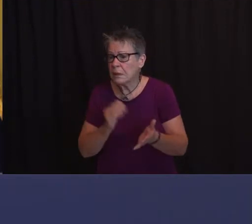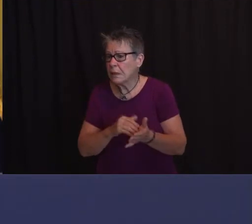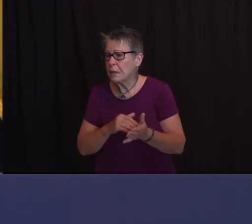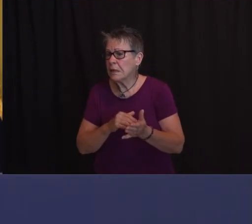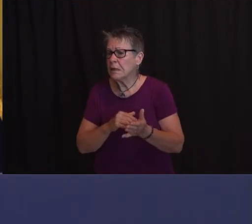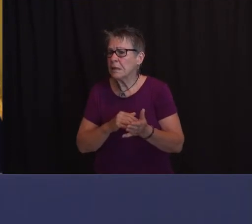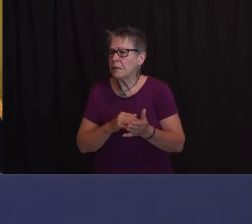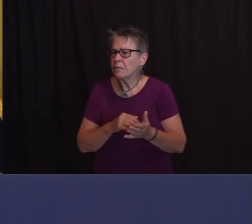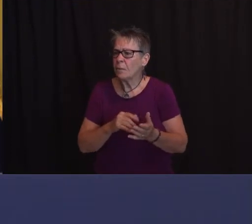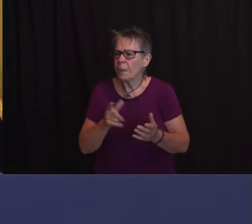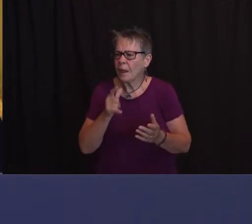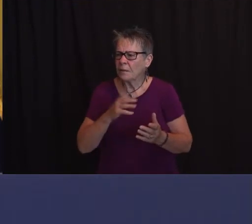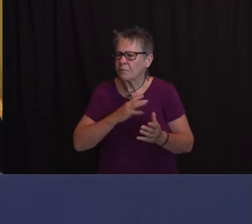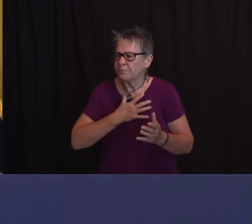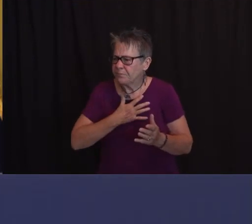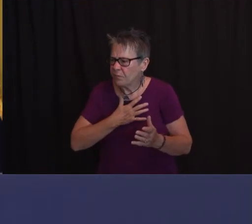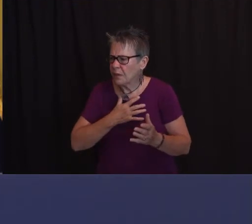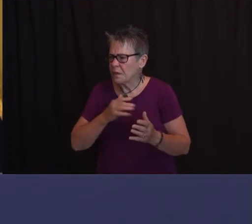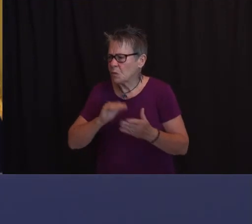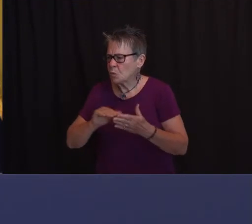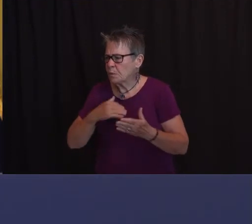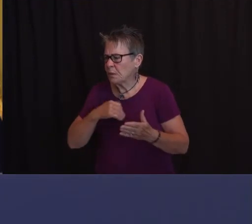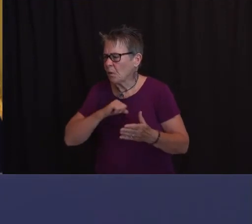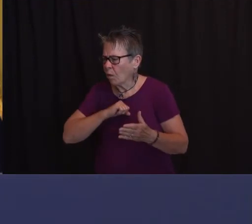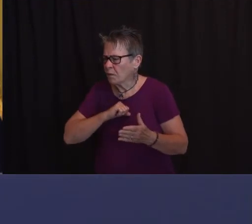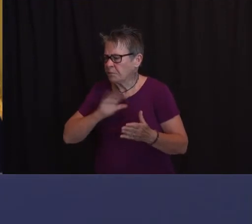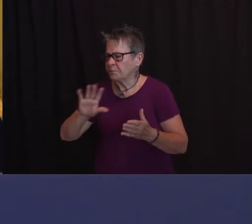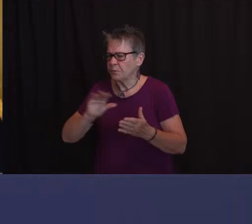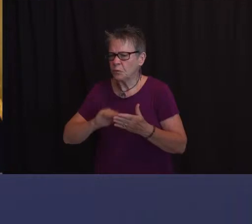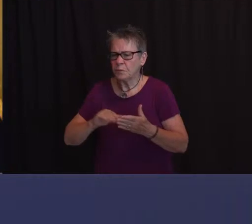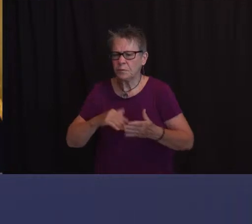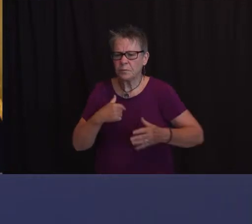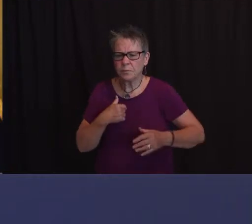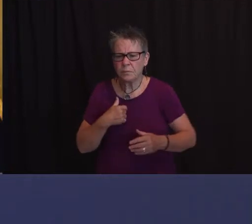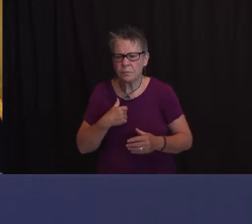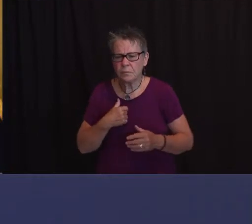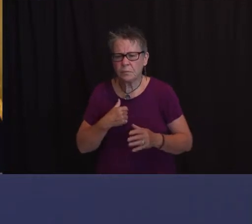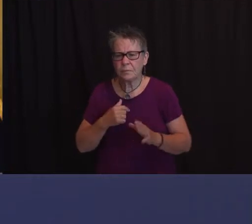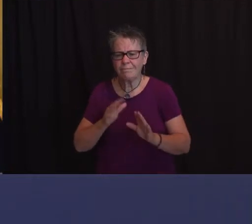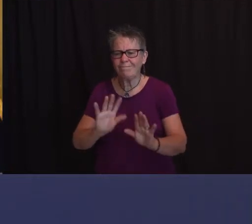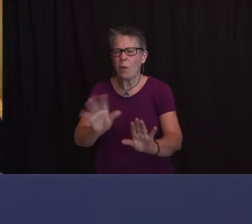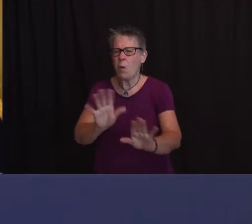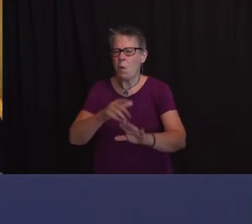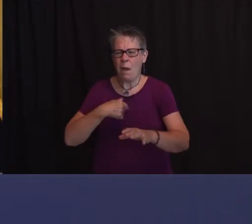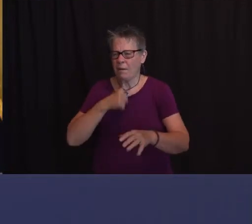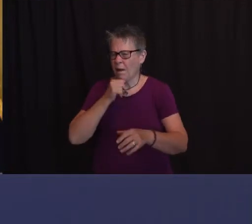excuse me, I don't believe I have the Delta variant, but I am half choking to death.